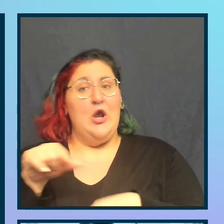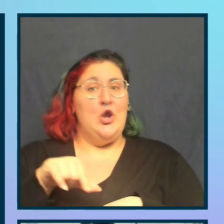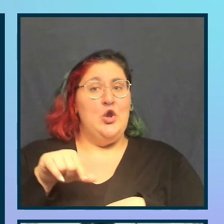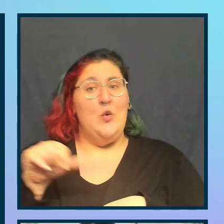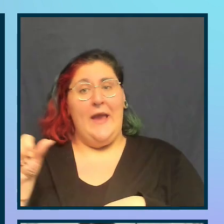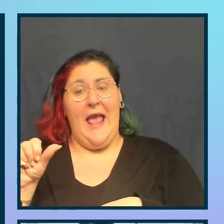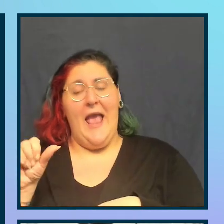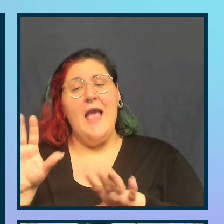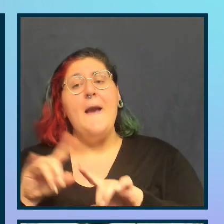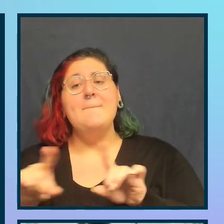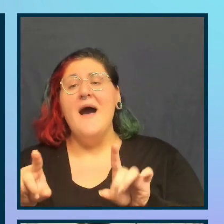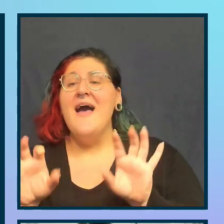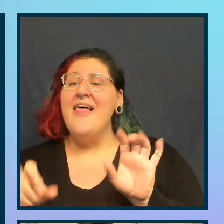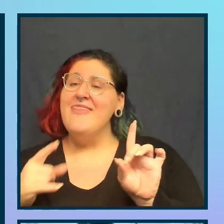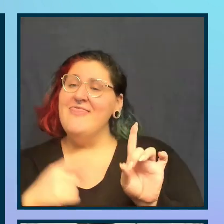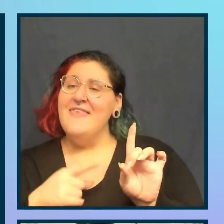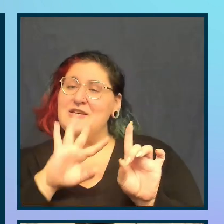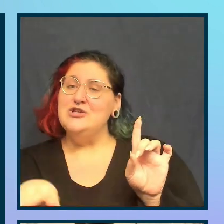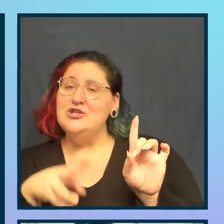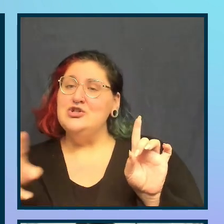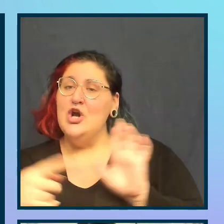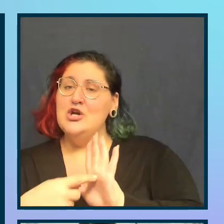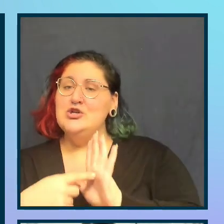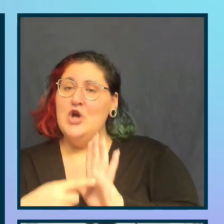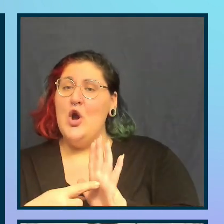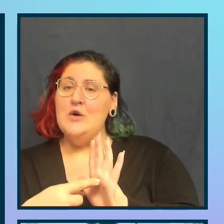So Jason, what did we do?